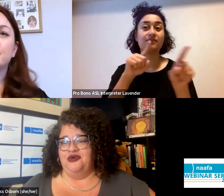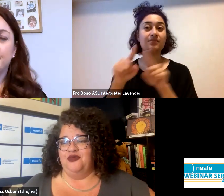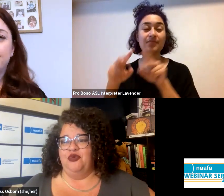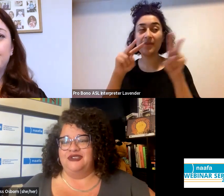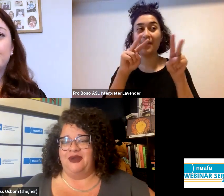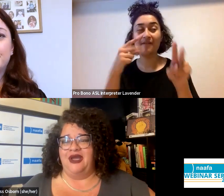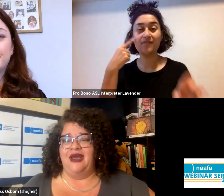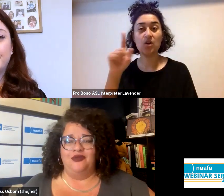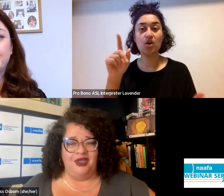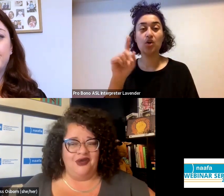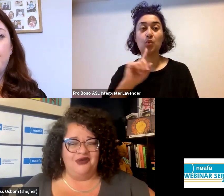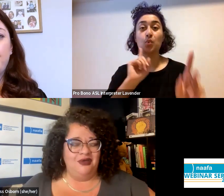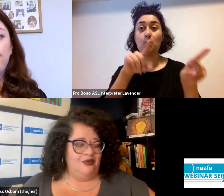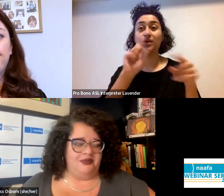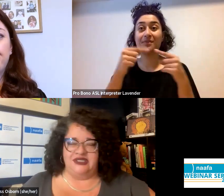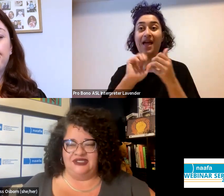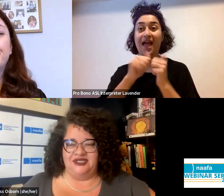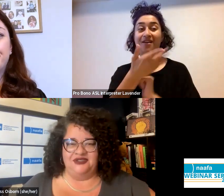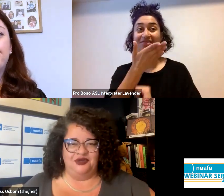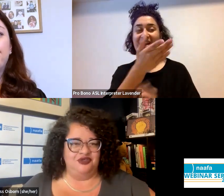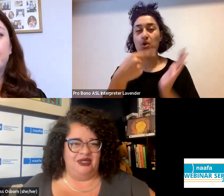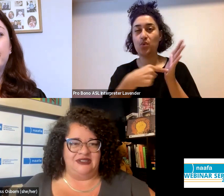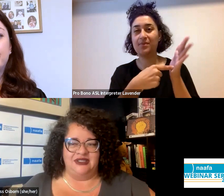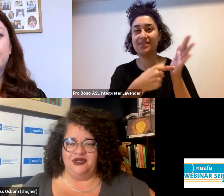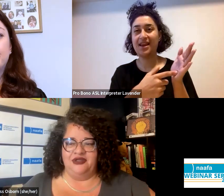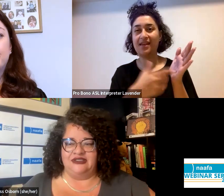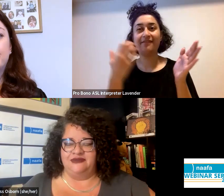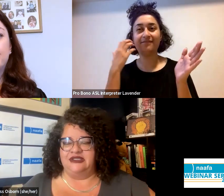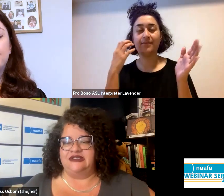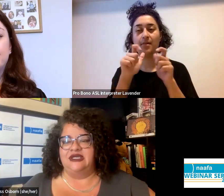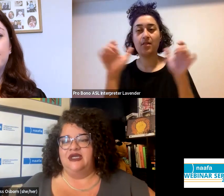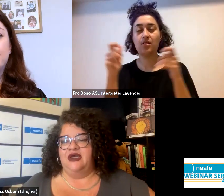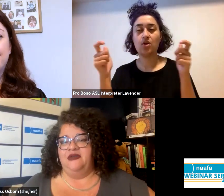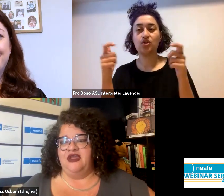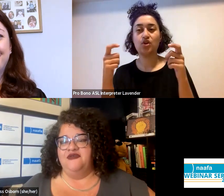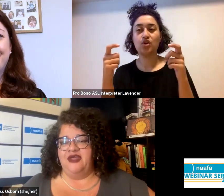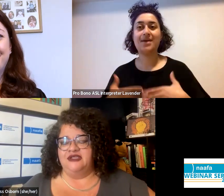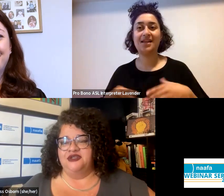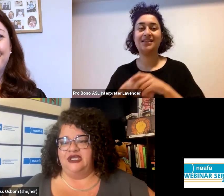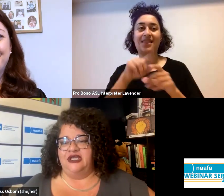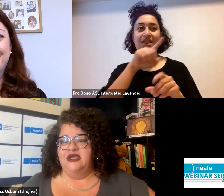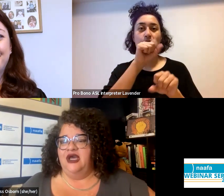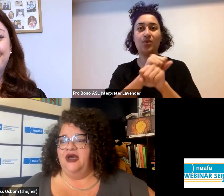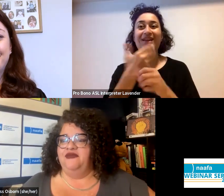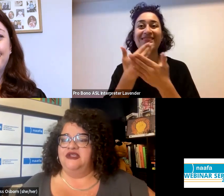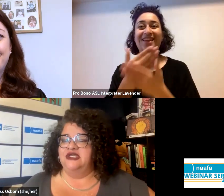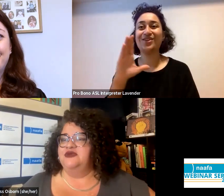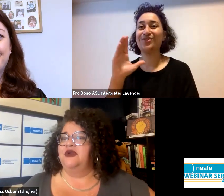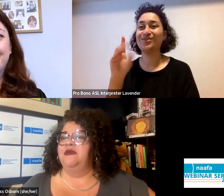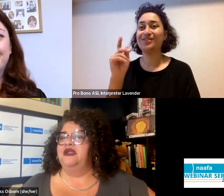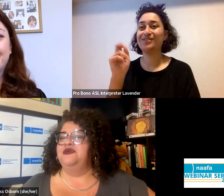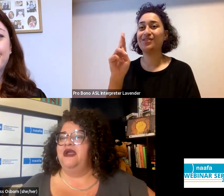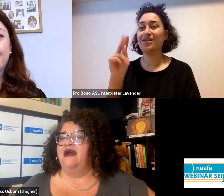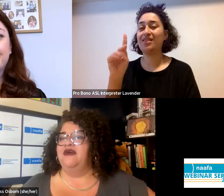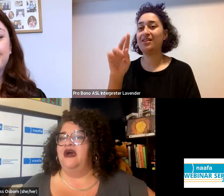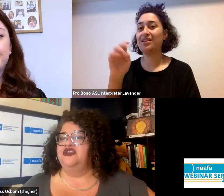out for reports about how they are representing larger bodies in their exhibits. Thank you for that, Darlene. Friends, I just want